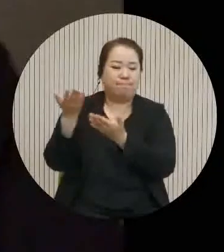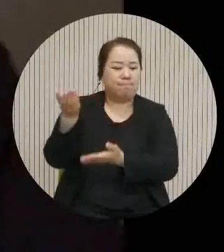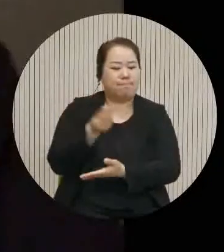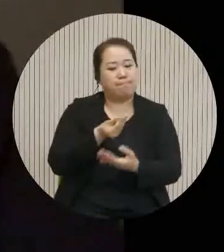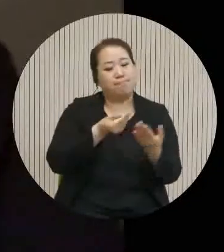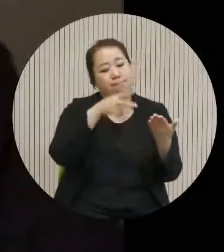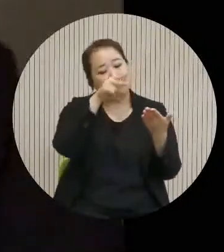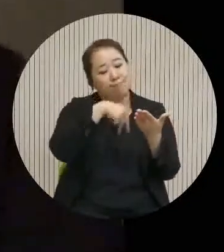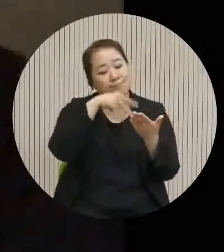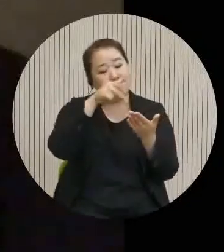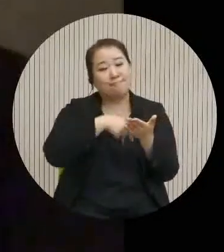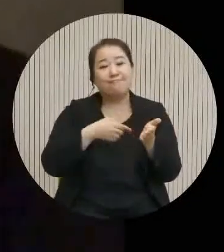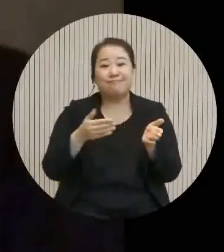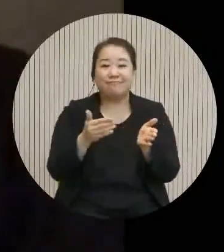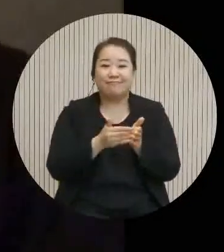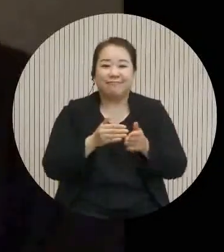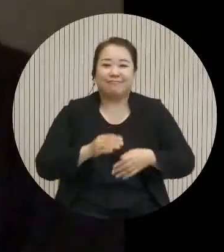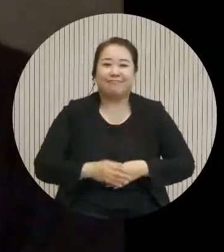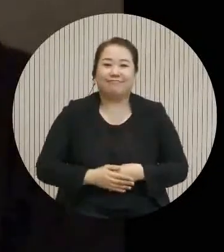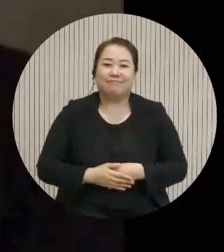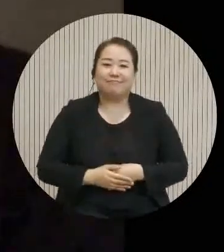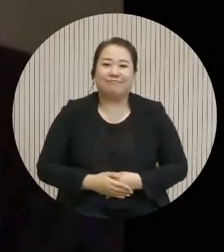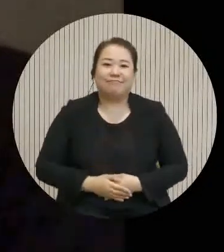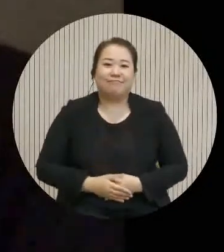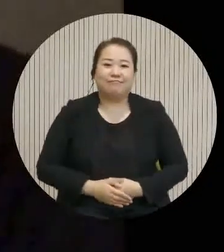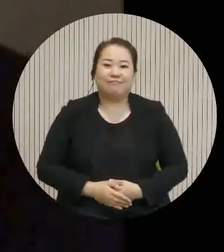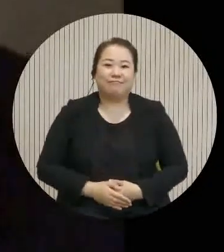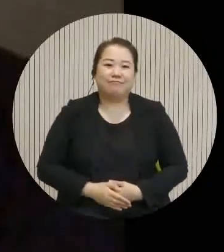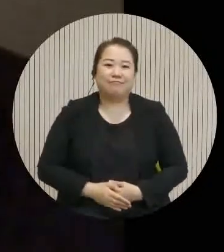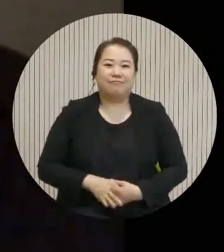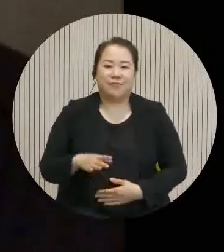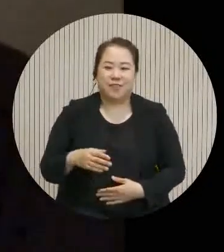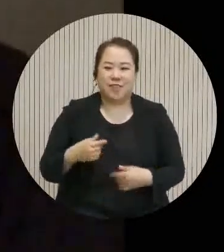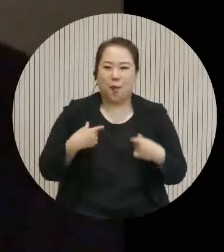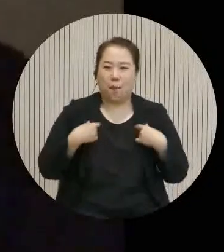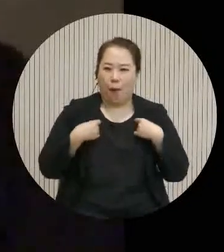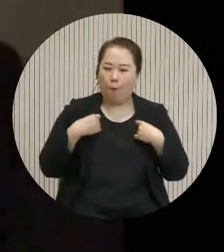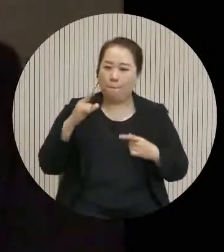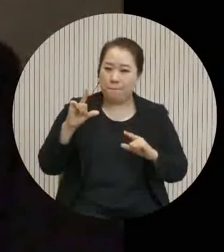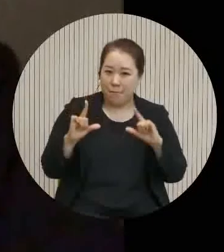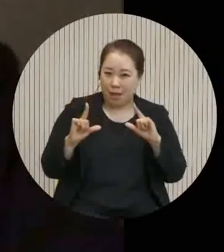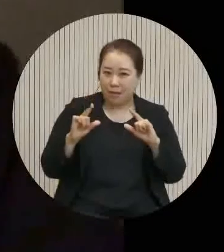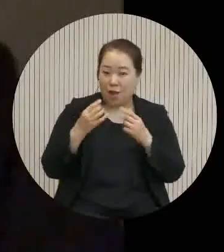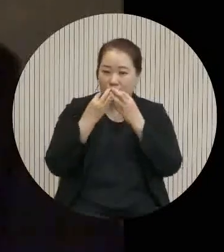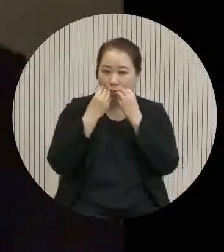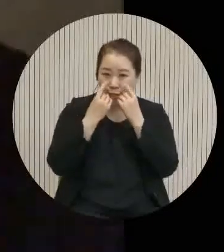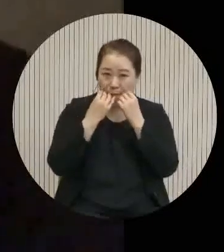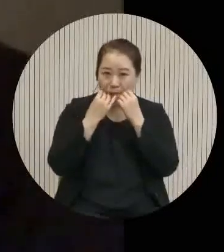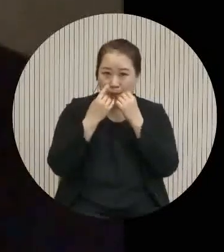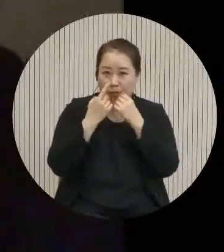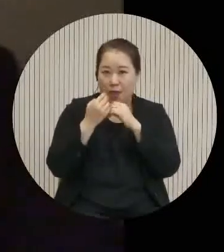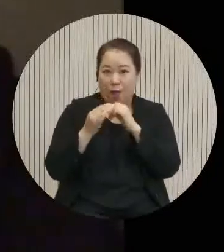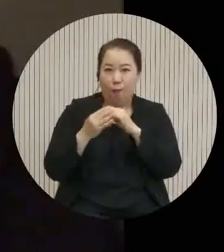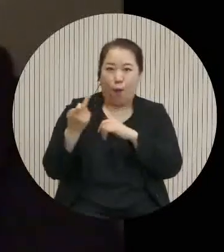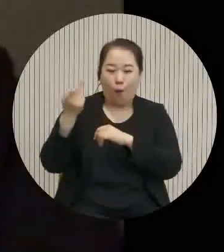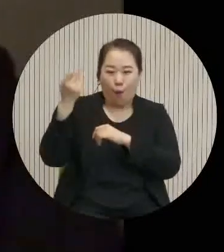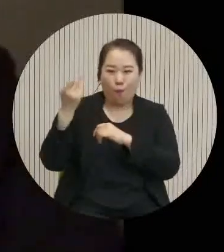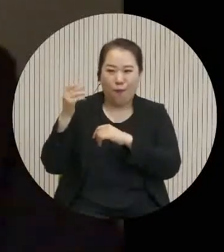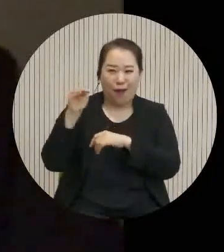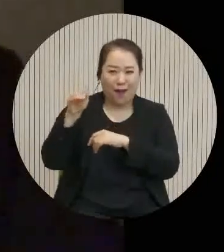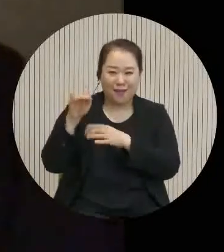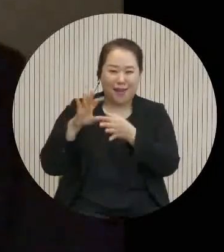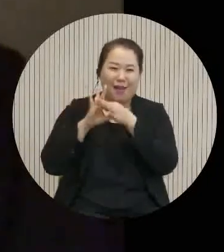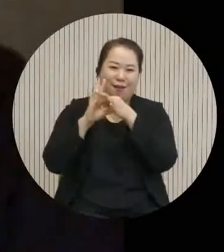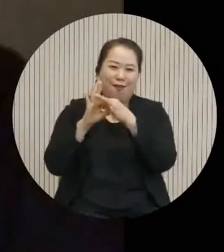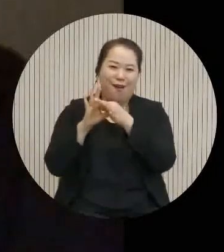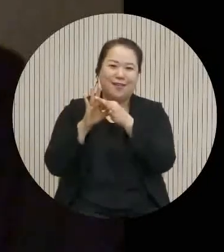celebrity magazines and occasionally read articles from her brother's car magazines in Chinese. Eventually, they started buying them